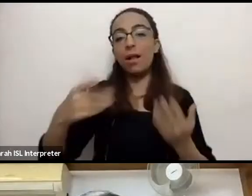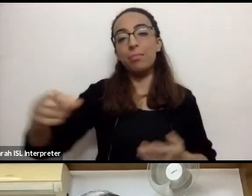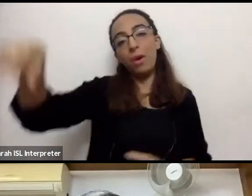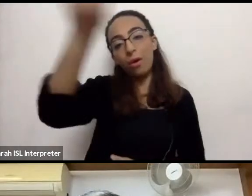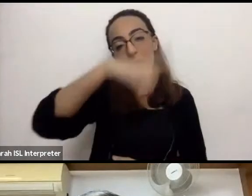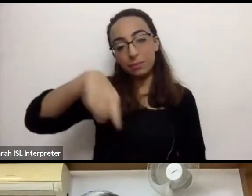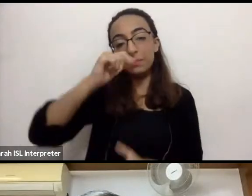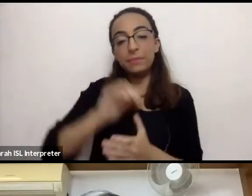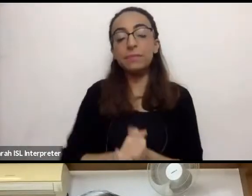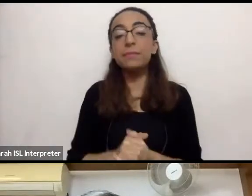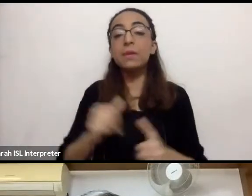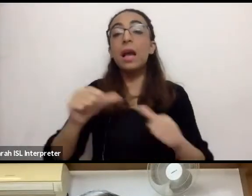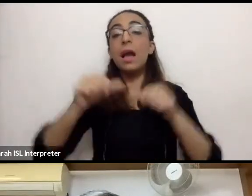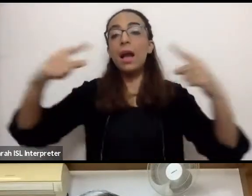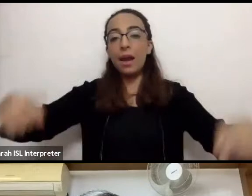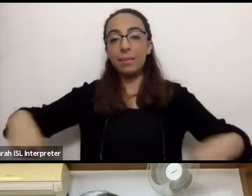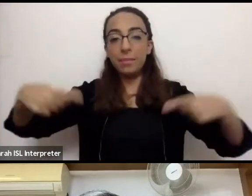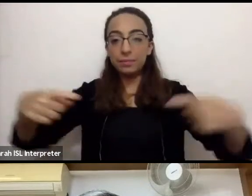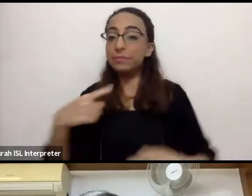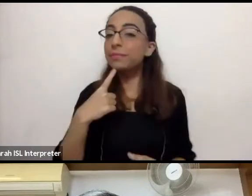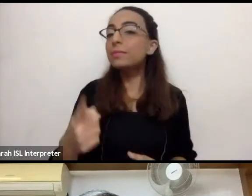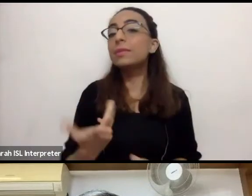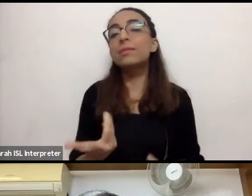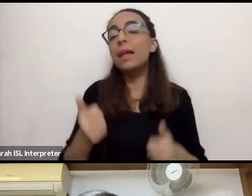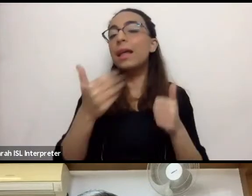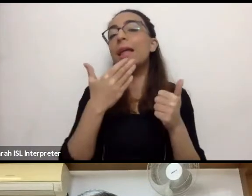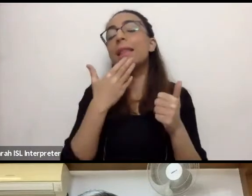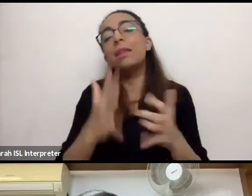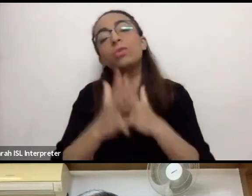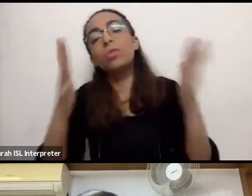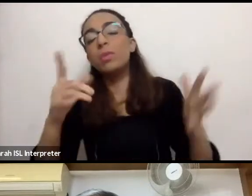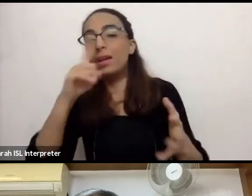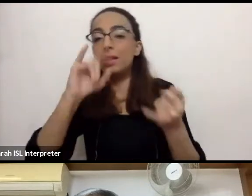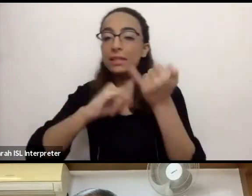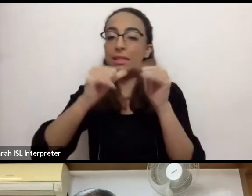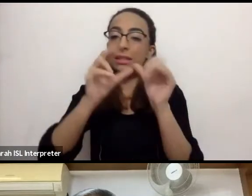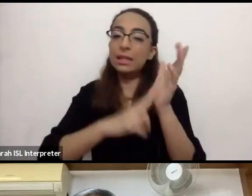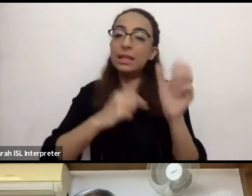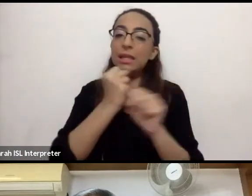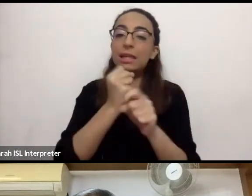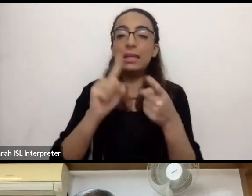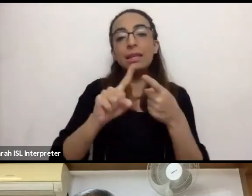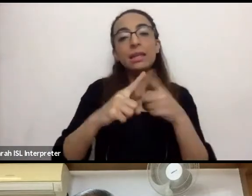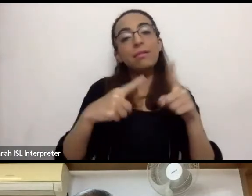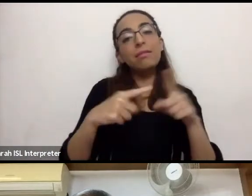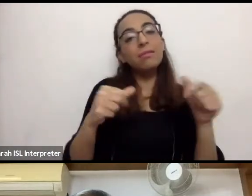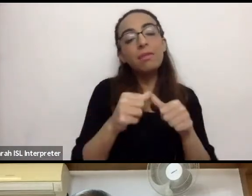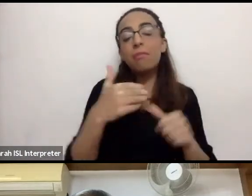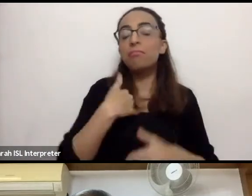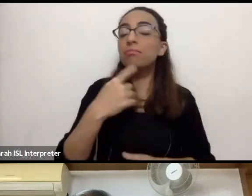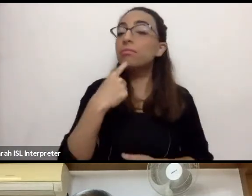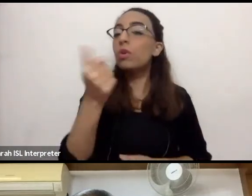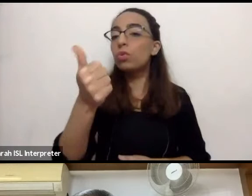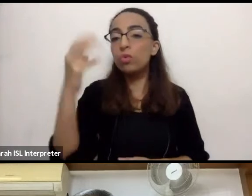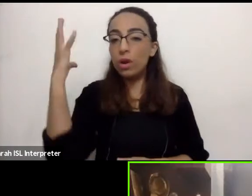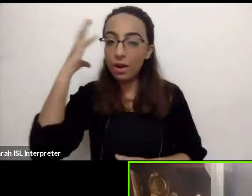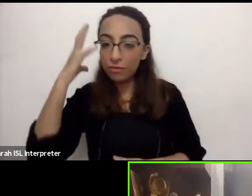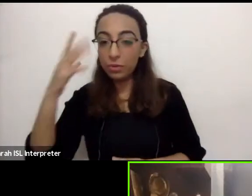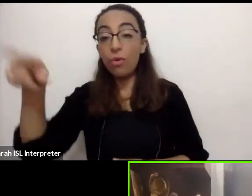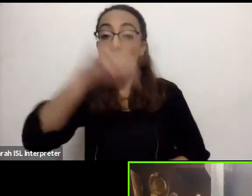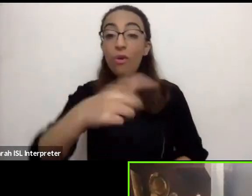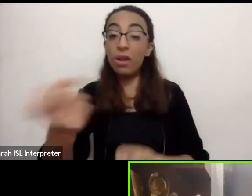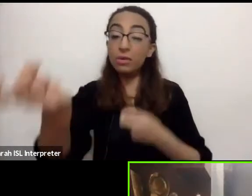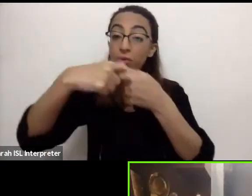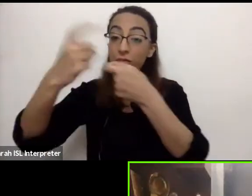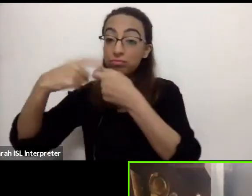ji. Good afternoon, everyone, and thank you, each one of you, for being here with